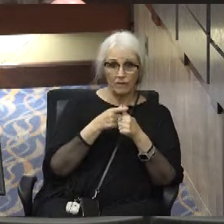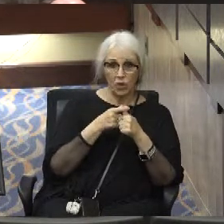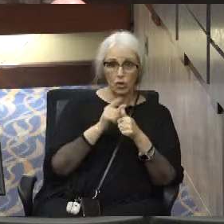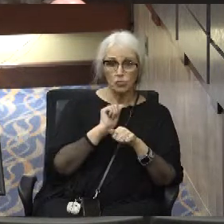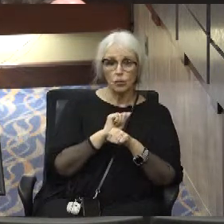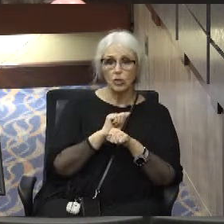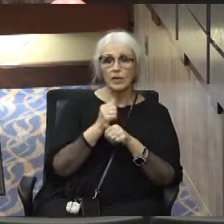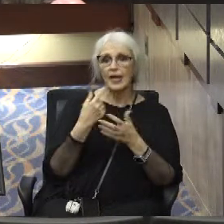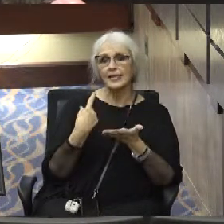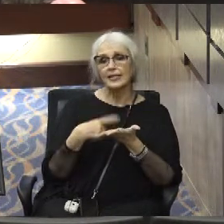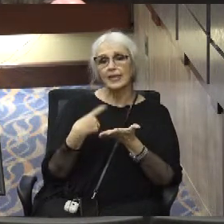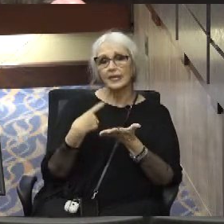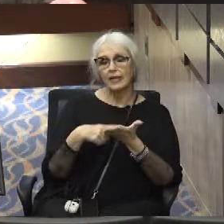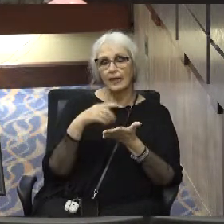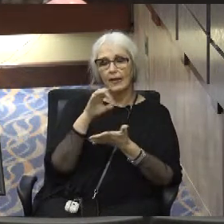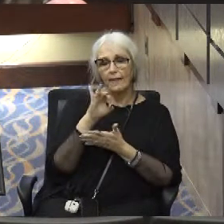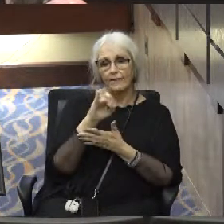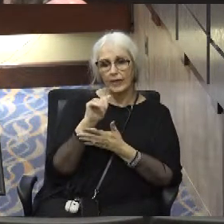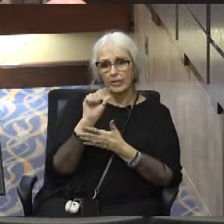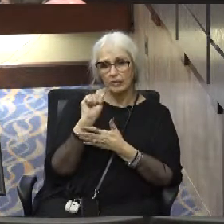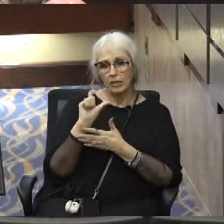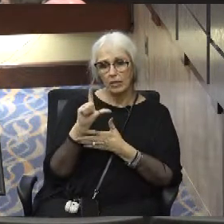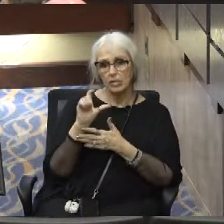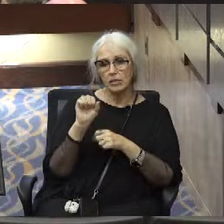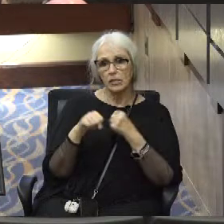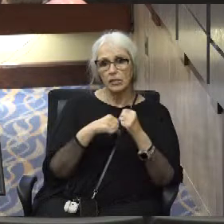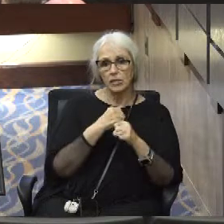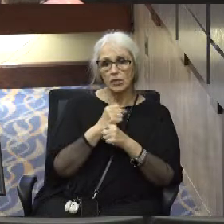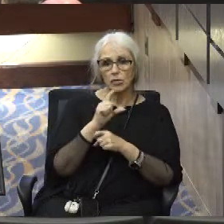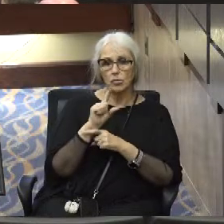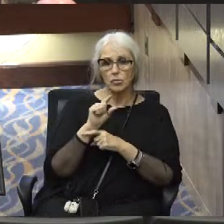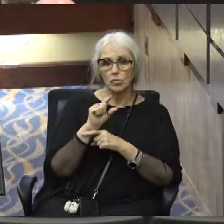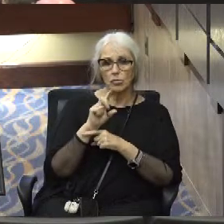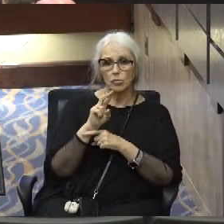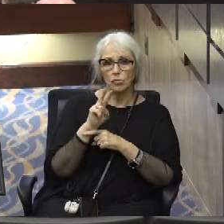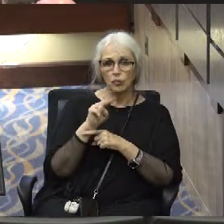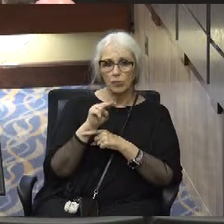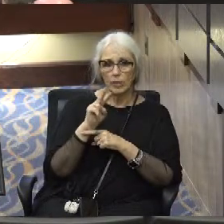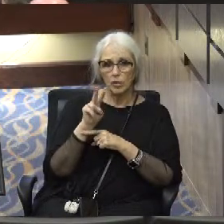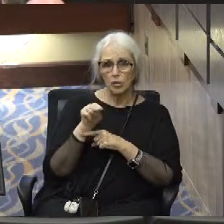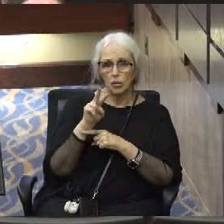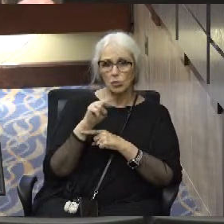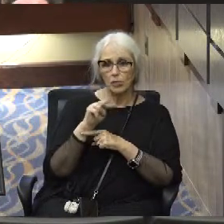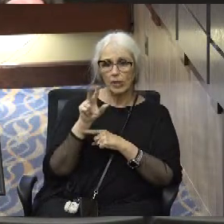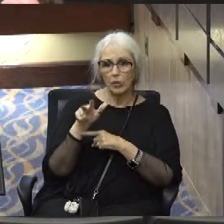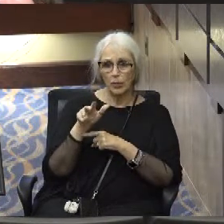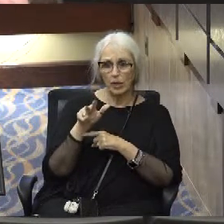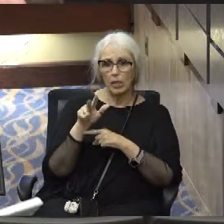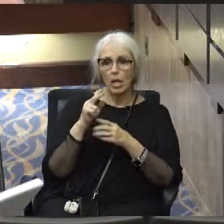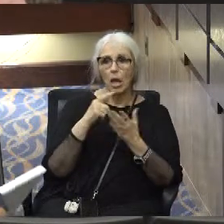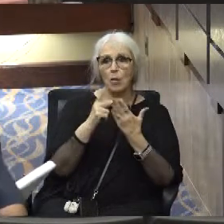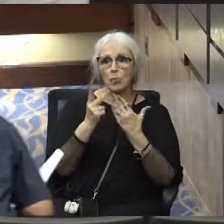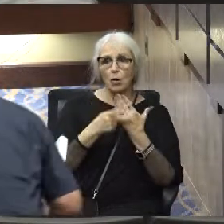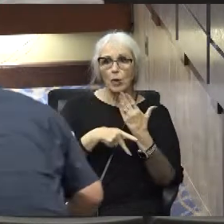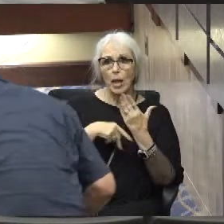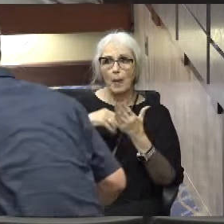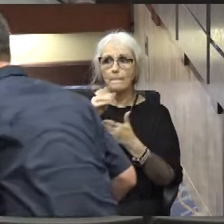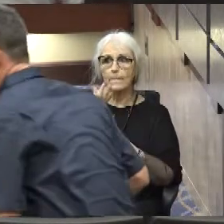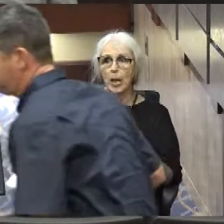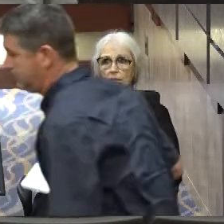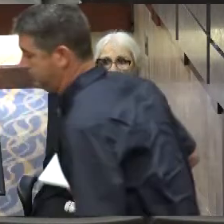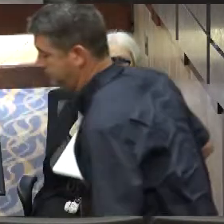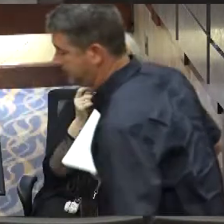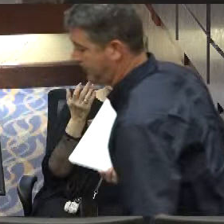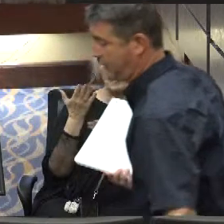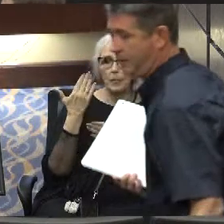is a discussion of fiscal year 2022, 2023 operating and capital improvements program budgets, development including